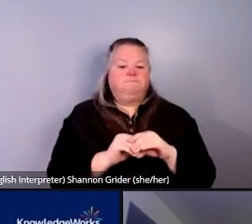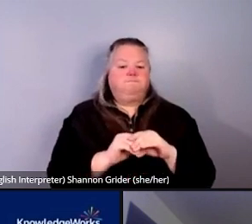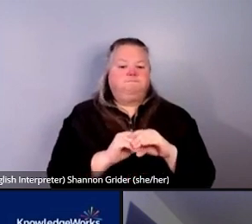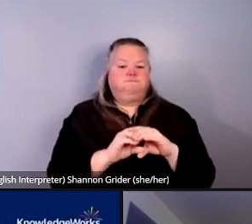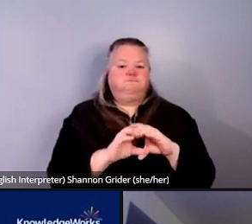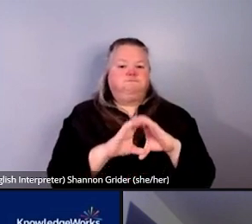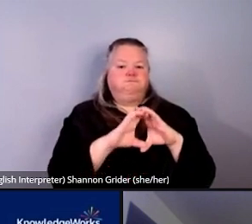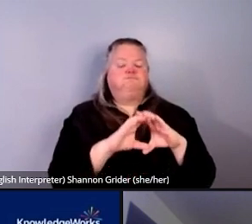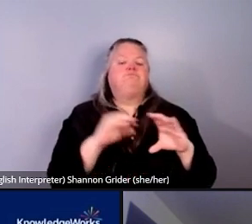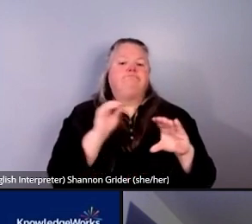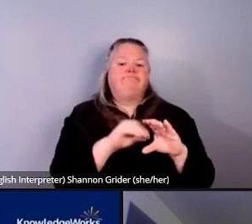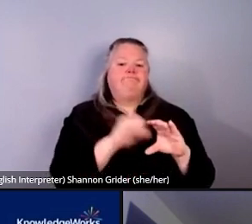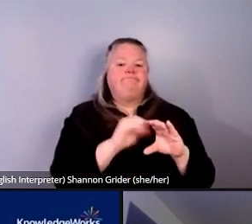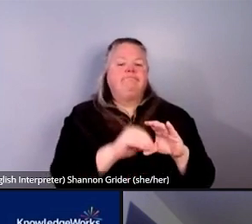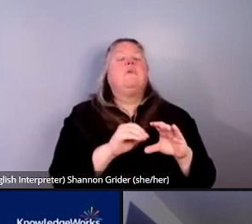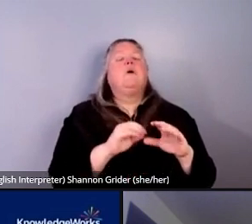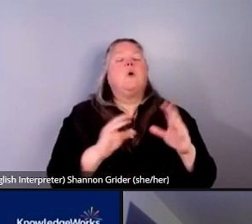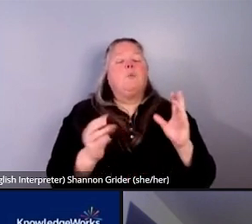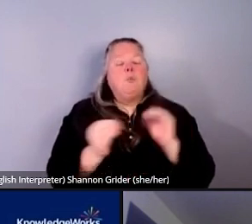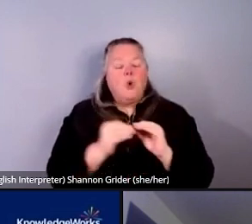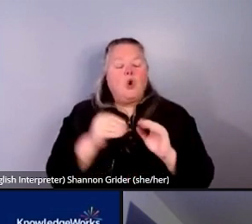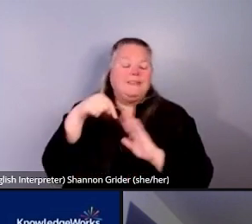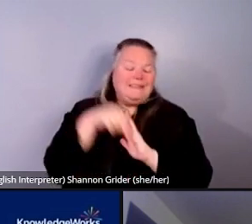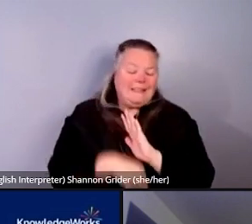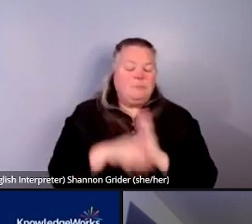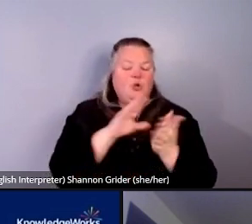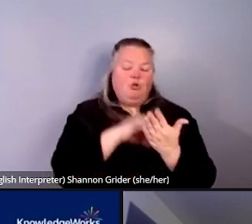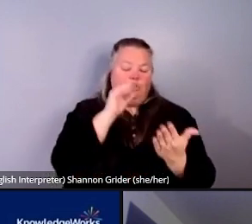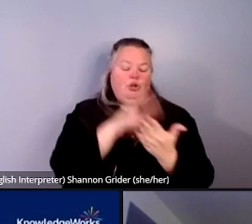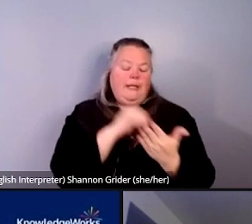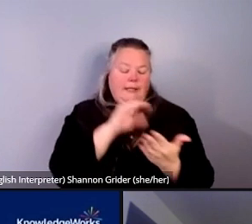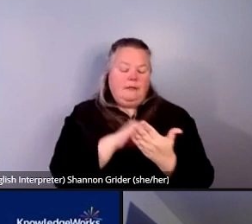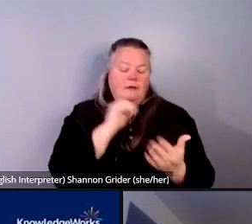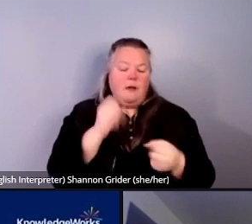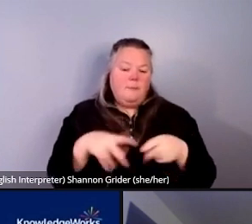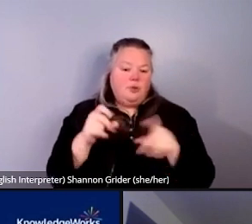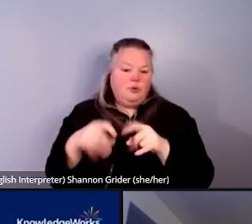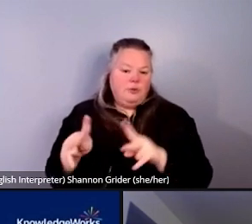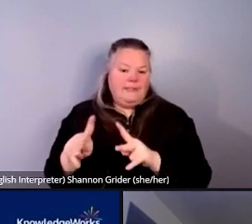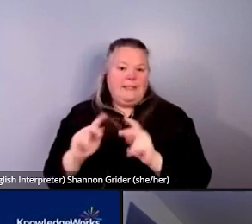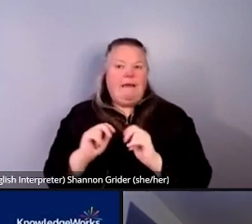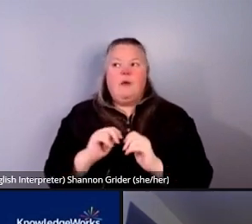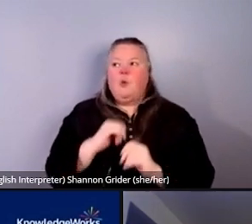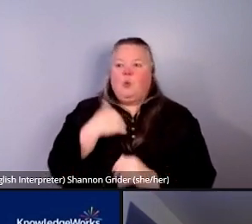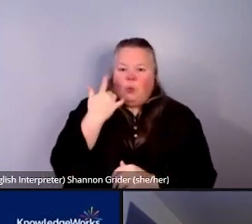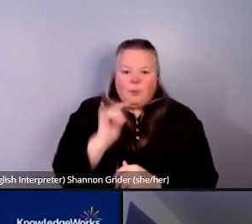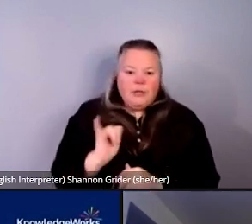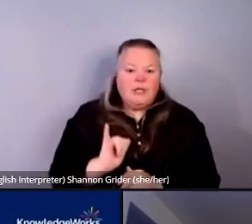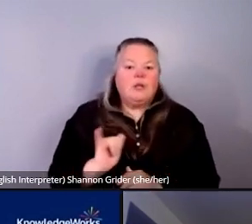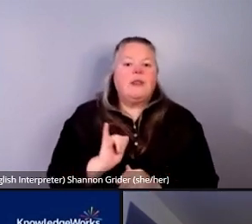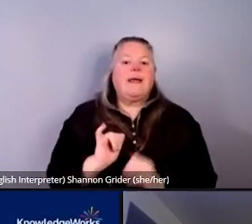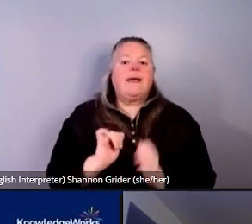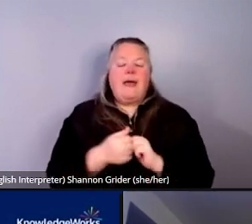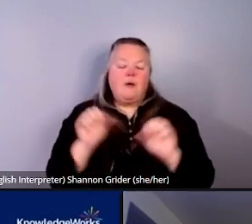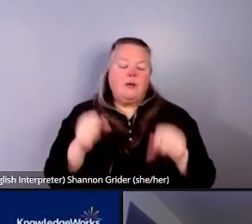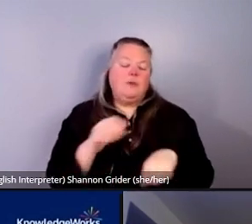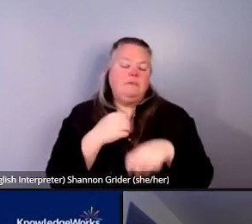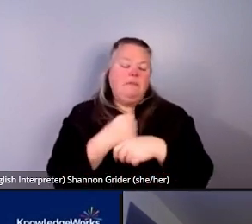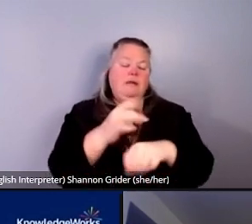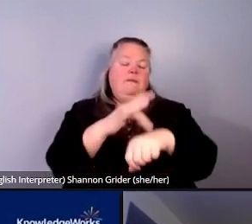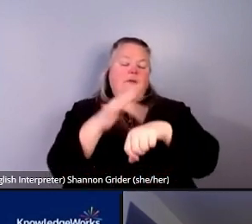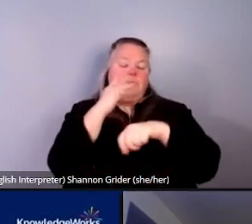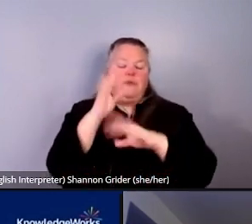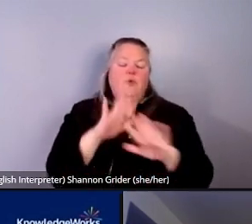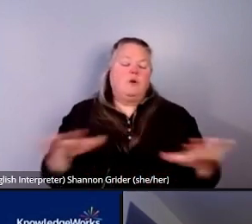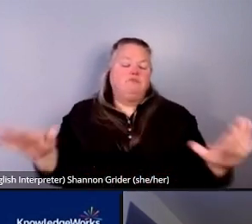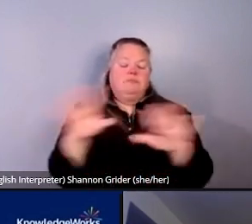quality deeper learning opportunities, and what would that look like to have that available to our districts. So there may